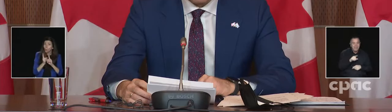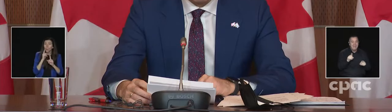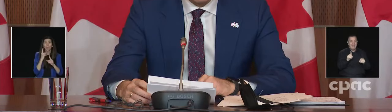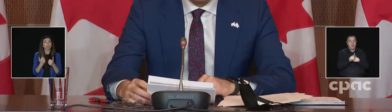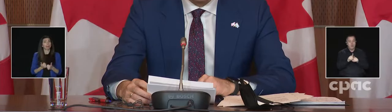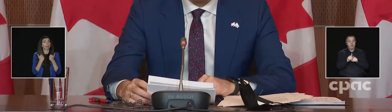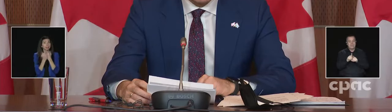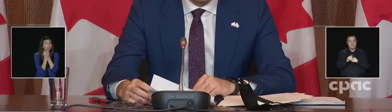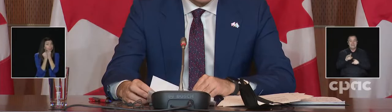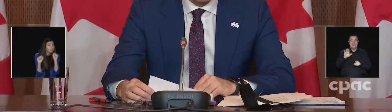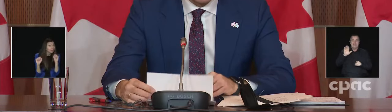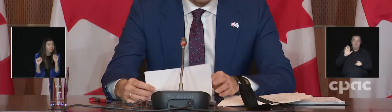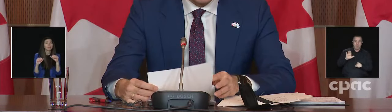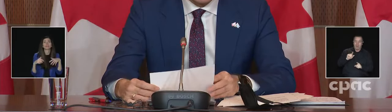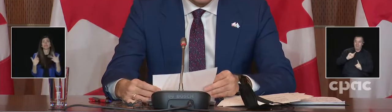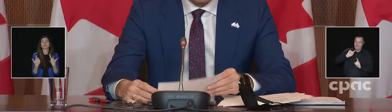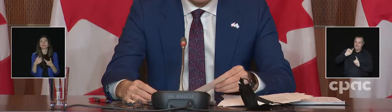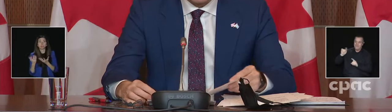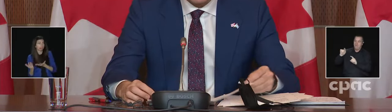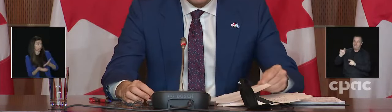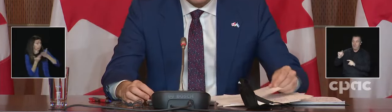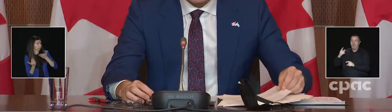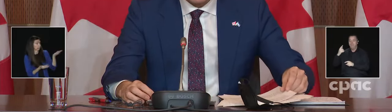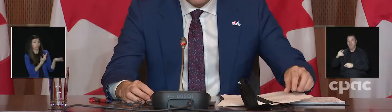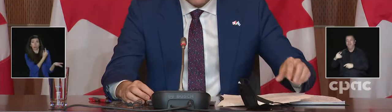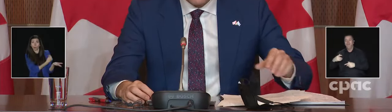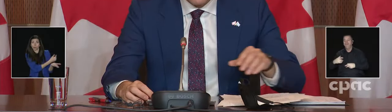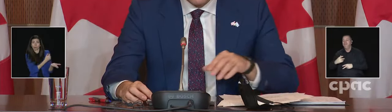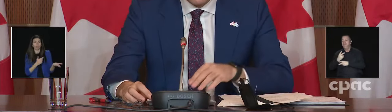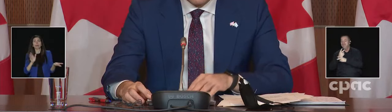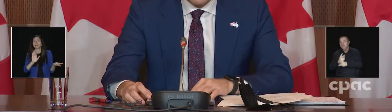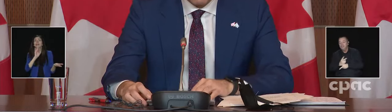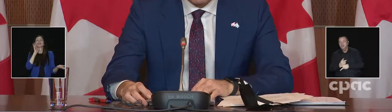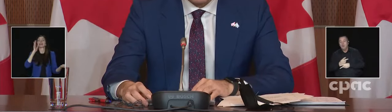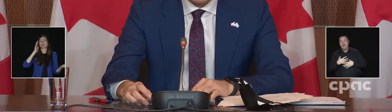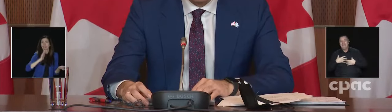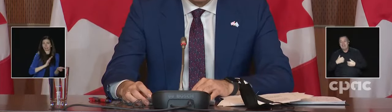le fardeau porté par les travailleurs de la santé.